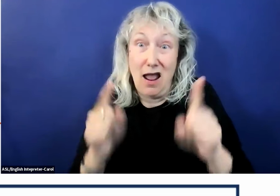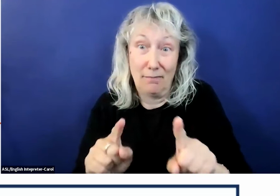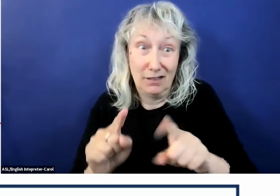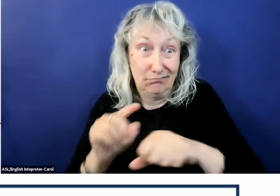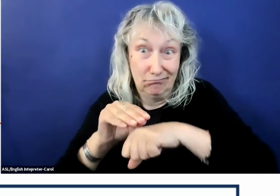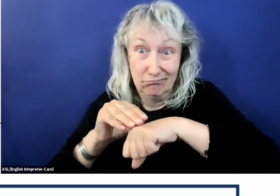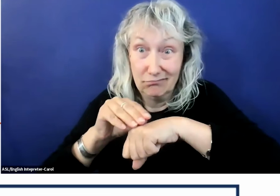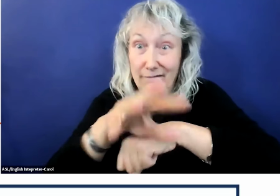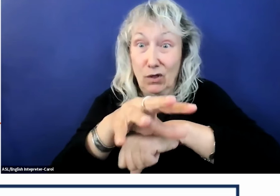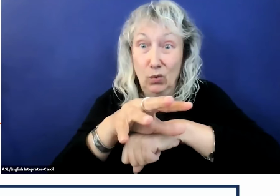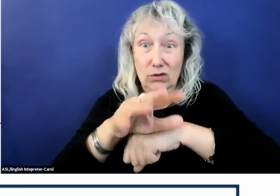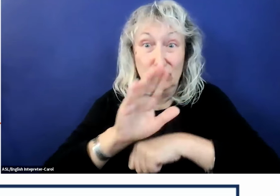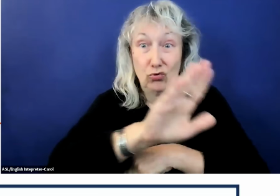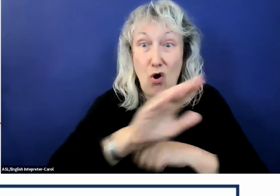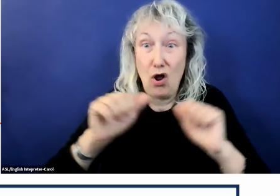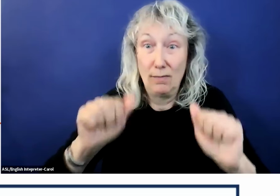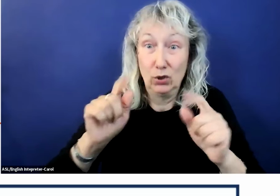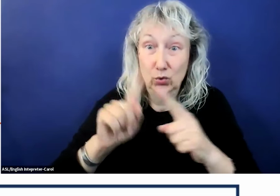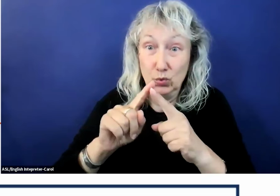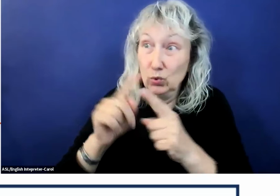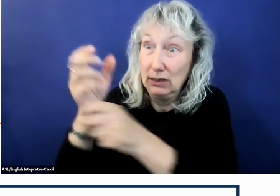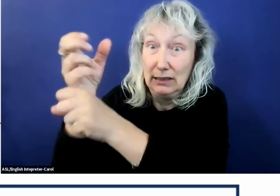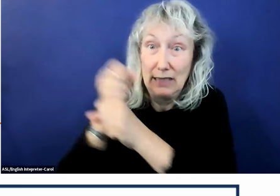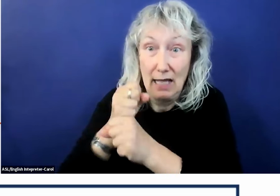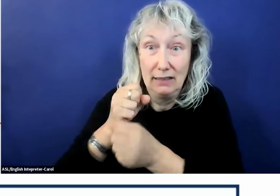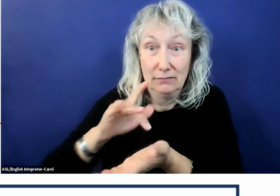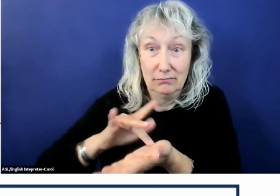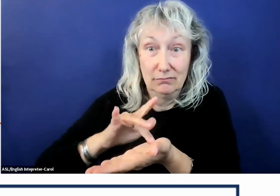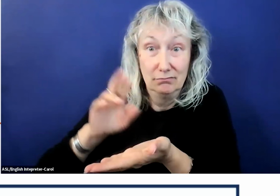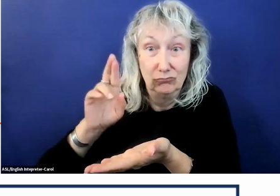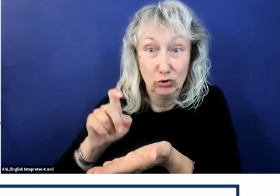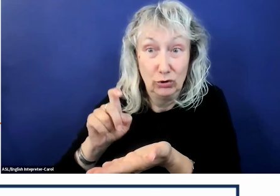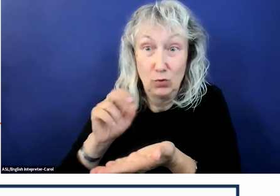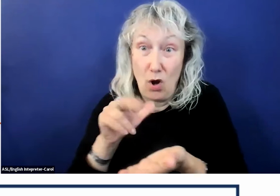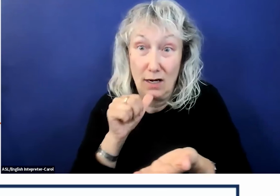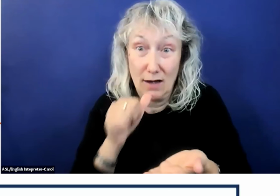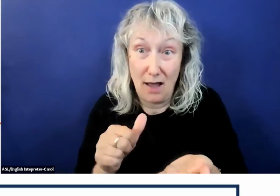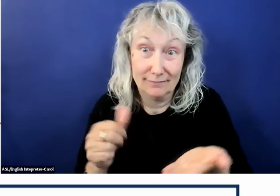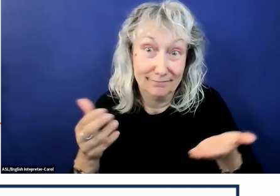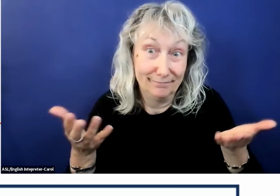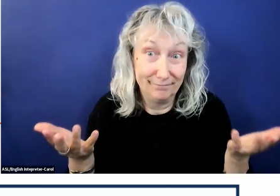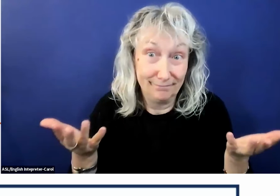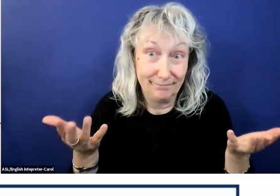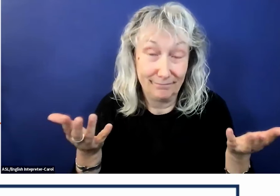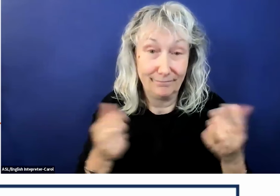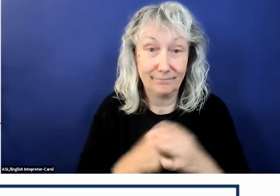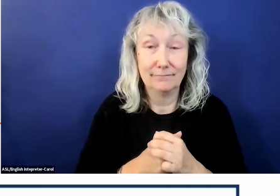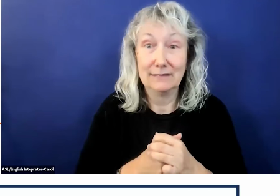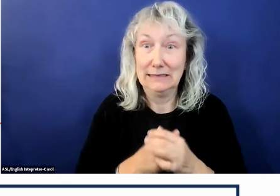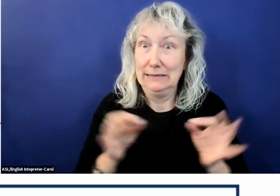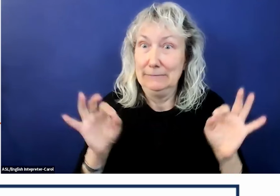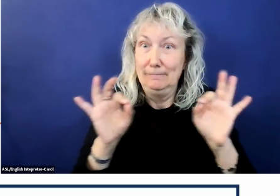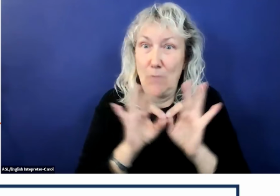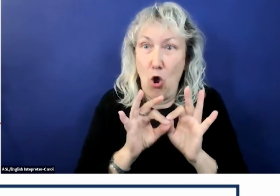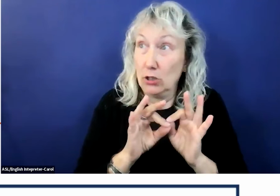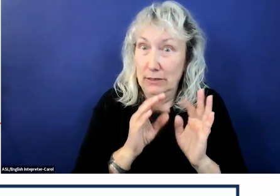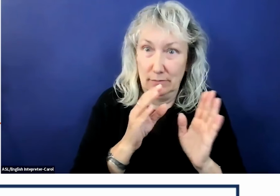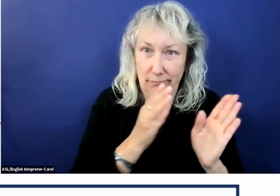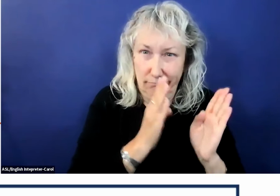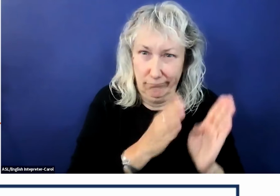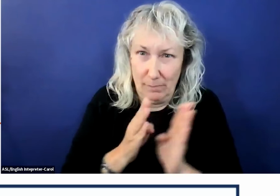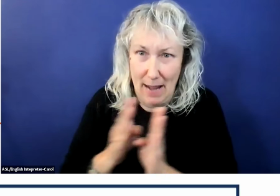to obtain prescriptions. So starting with just this one thing, getting your prescription supply in order, can put you really well ahead